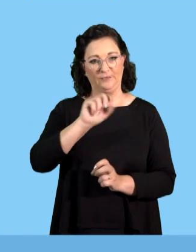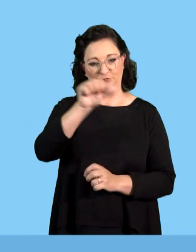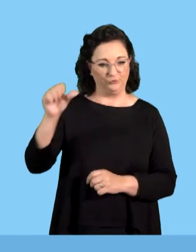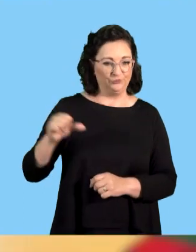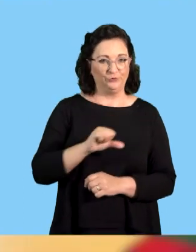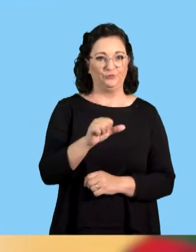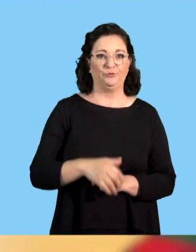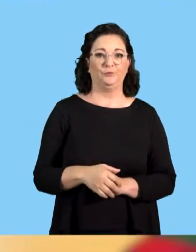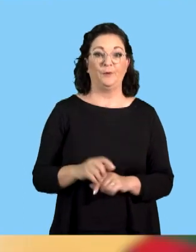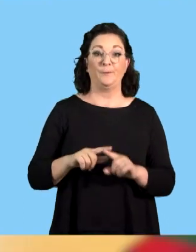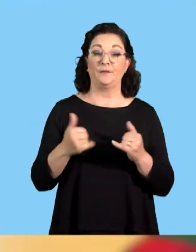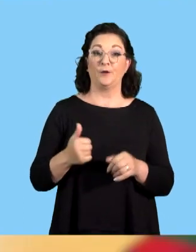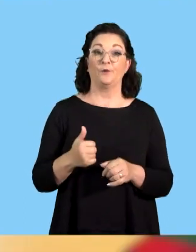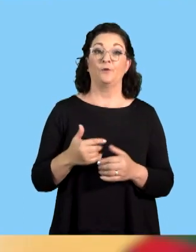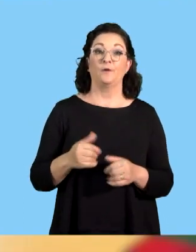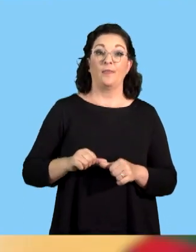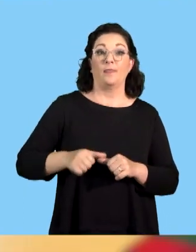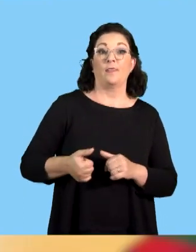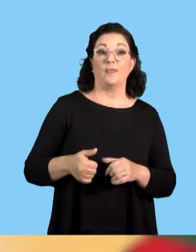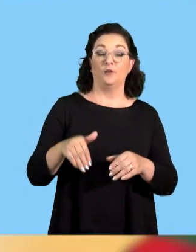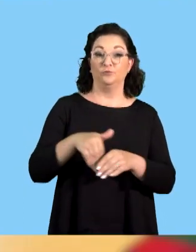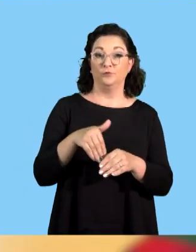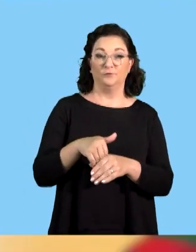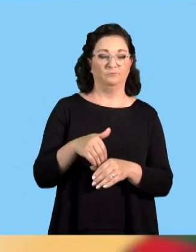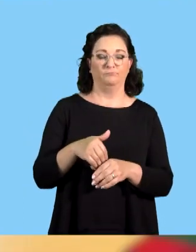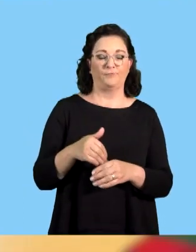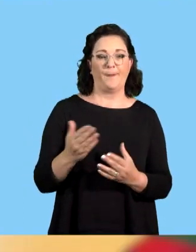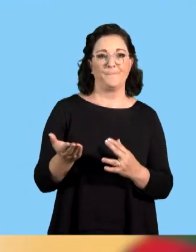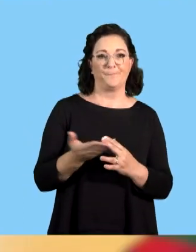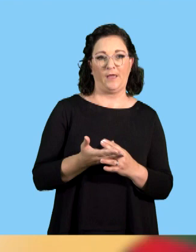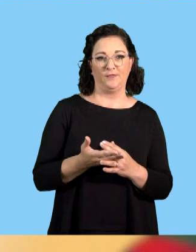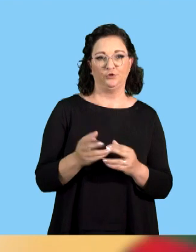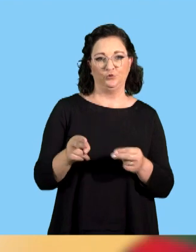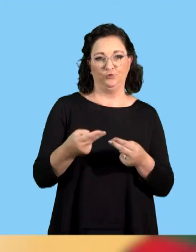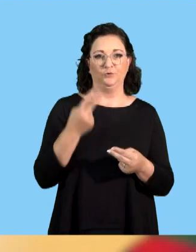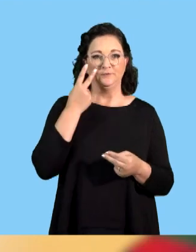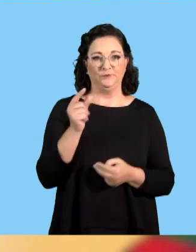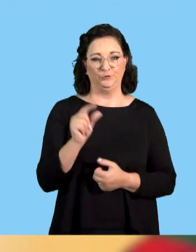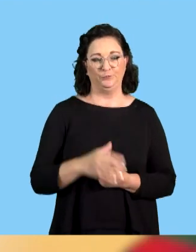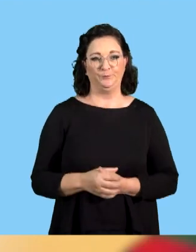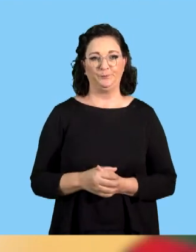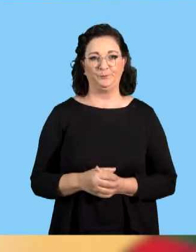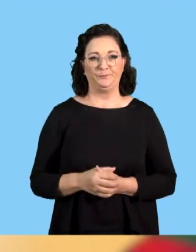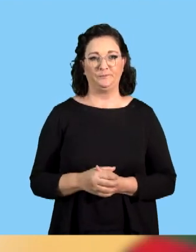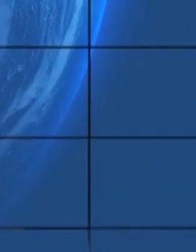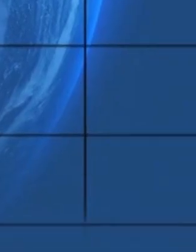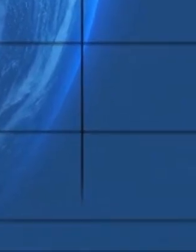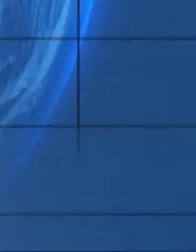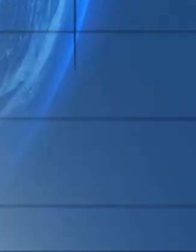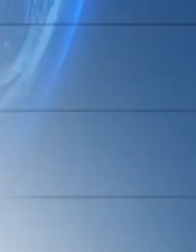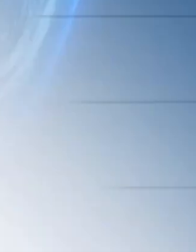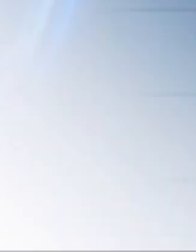we have. So before going on to our next concept, let's quickly go for a short break, and I will see you just after this.